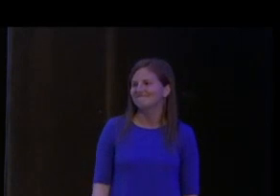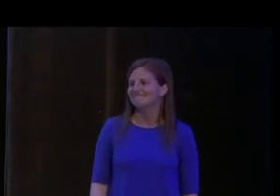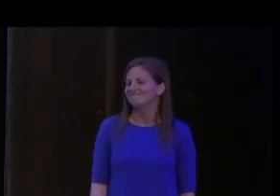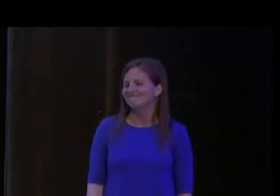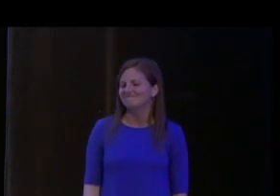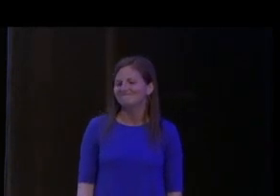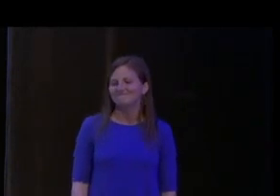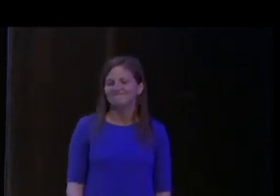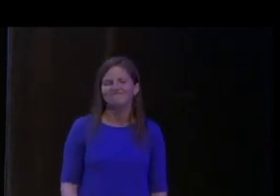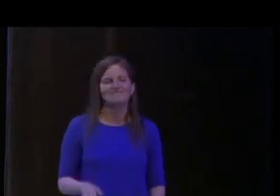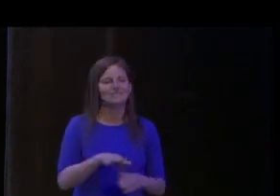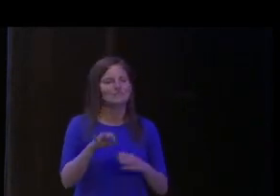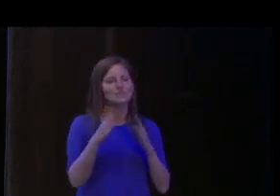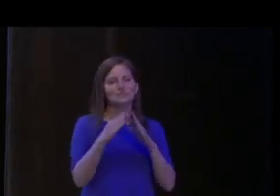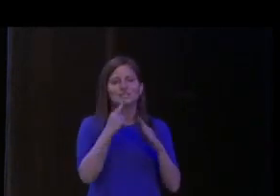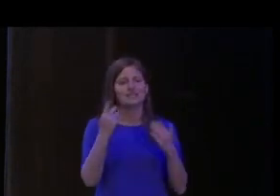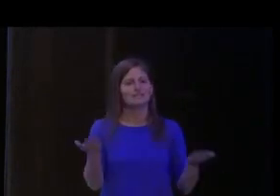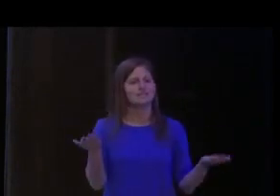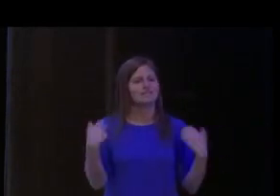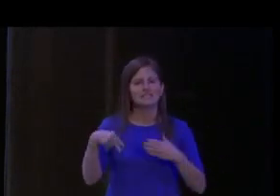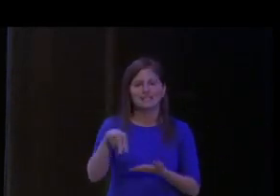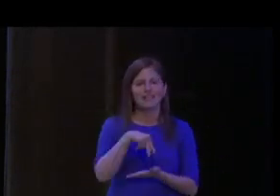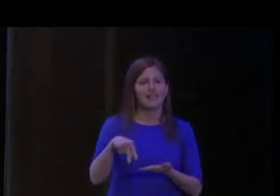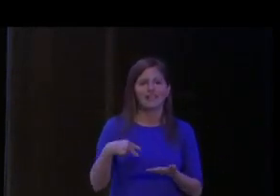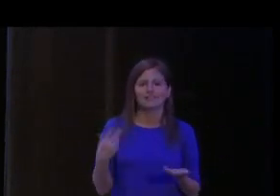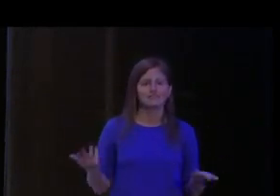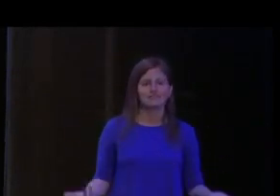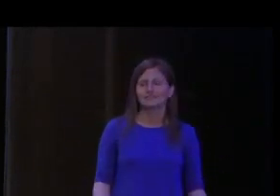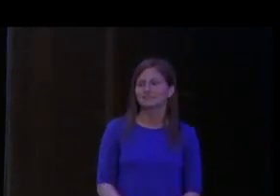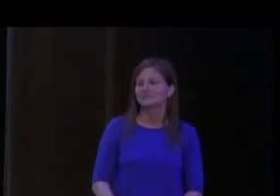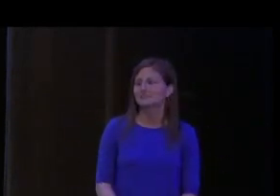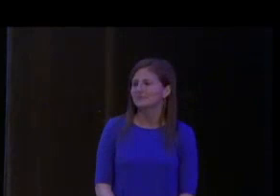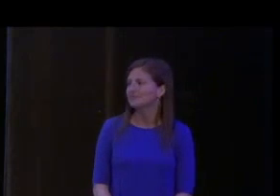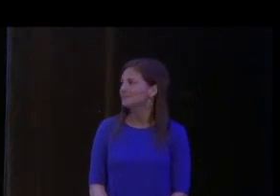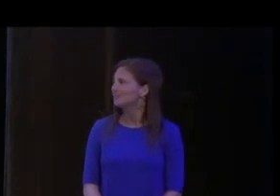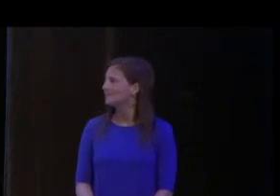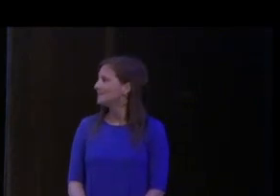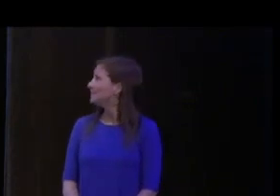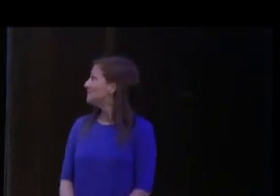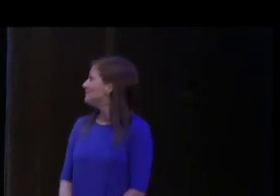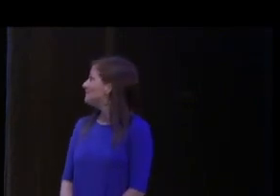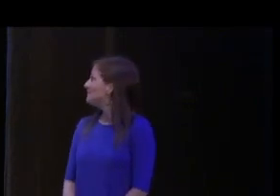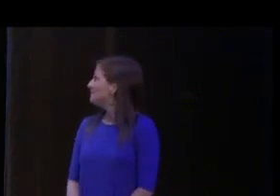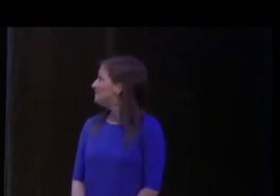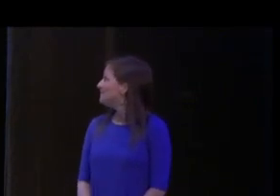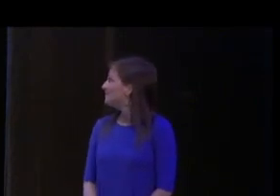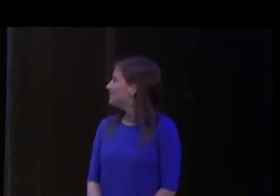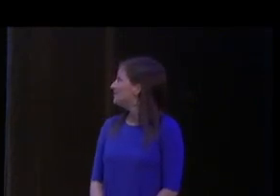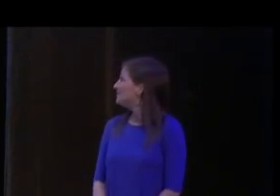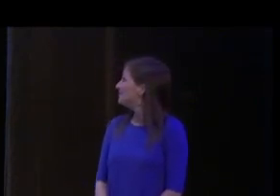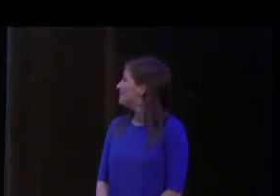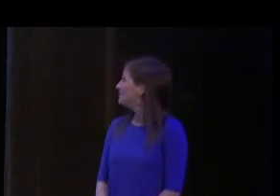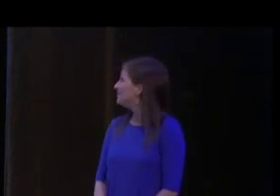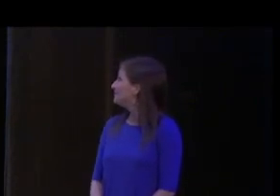A spiritual community that says, dance.